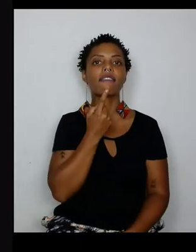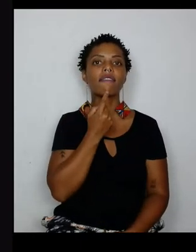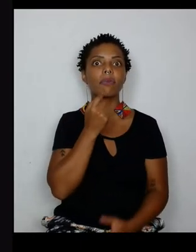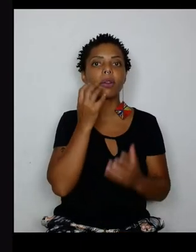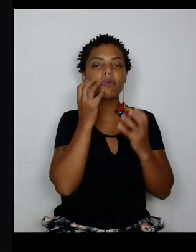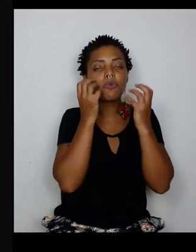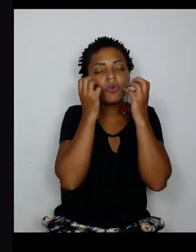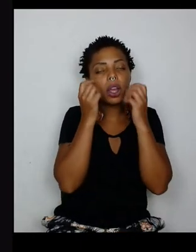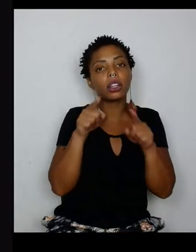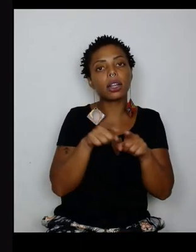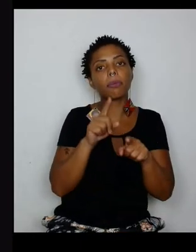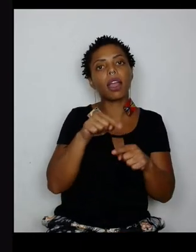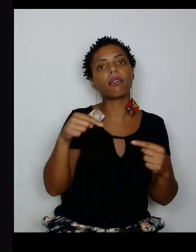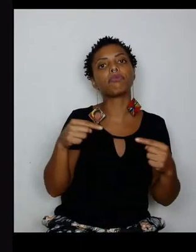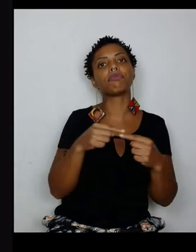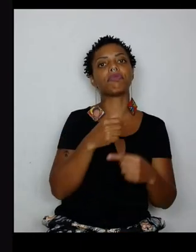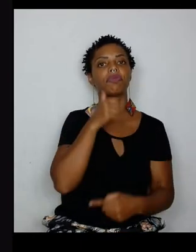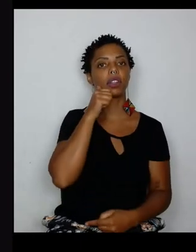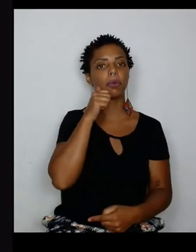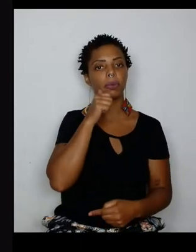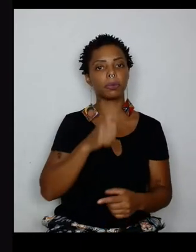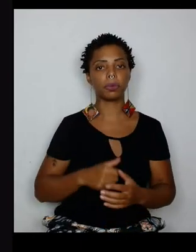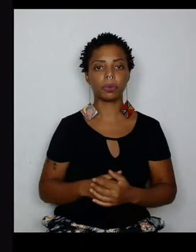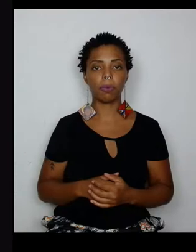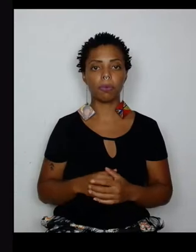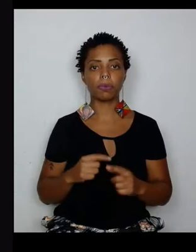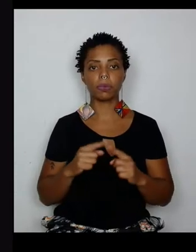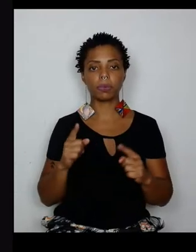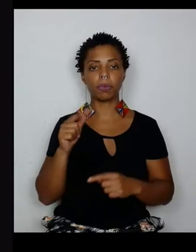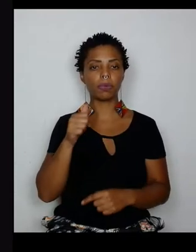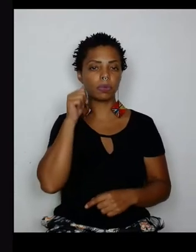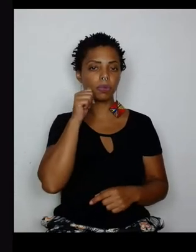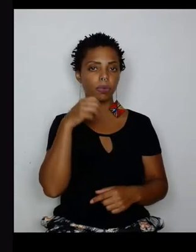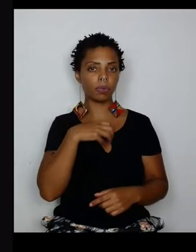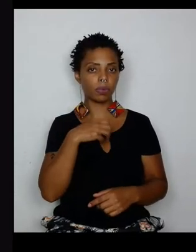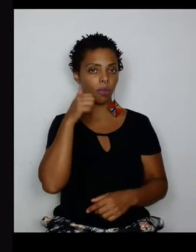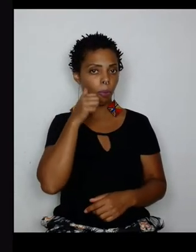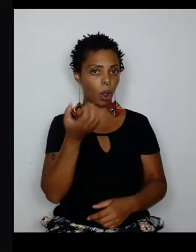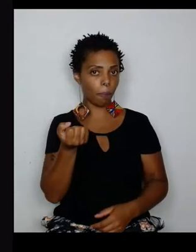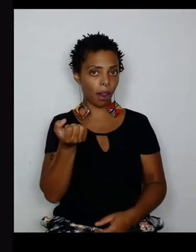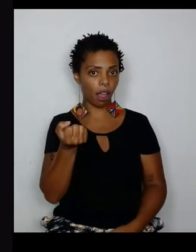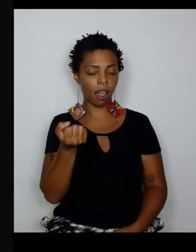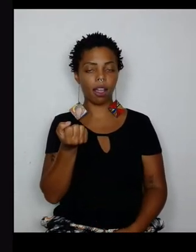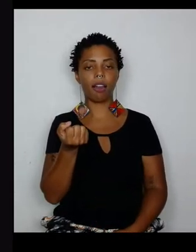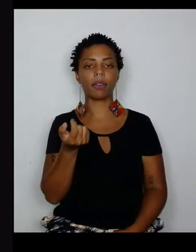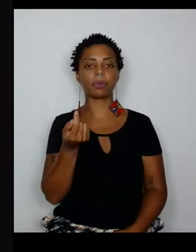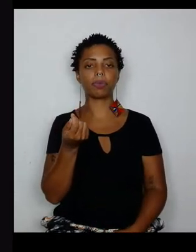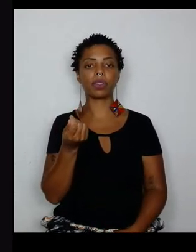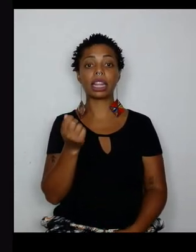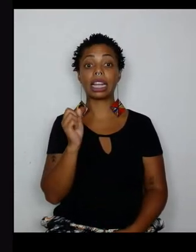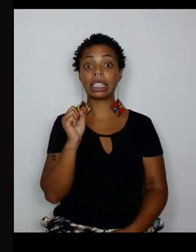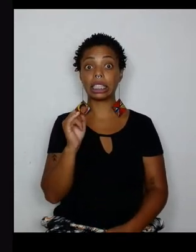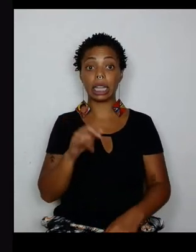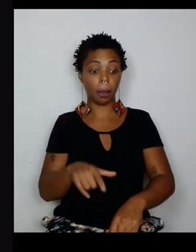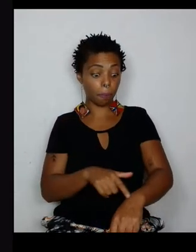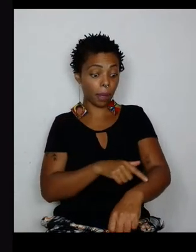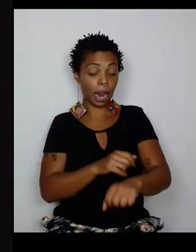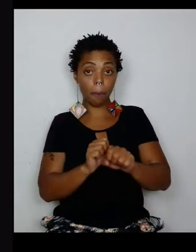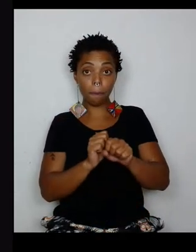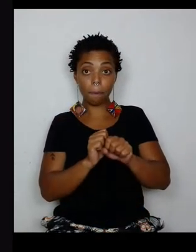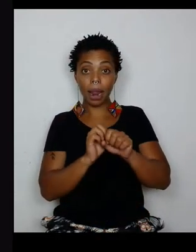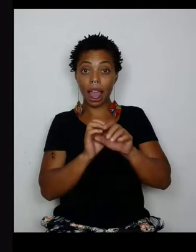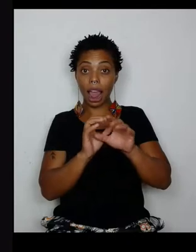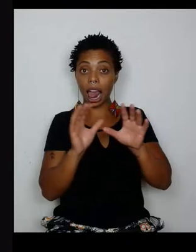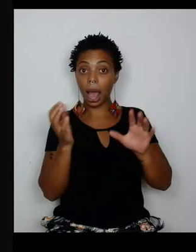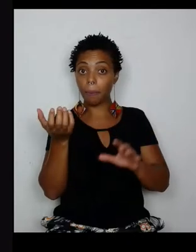in the case of caucasian femininity therefore the wider the skin the greater its aesthetic